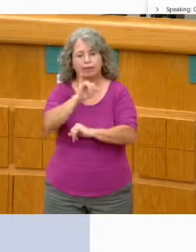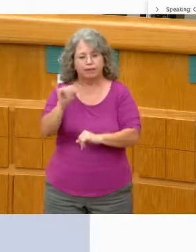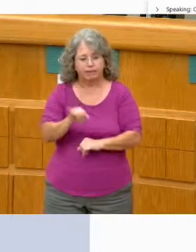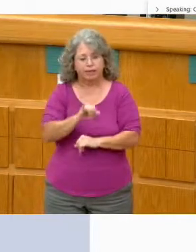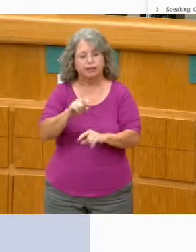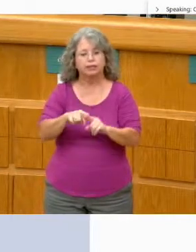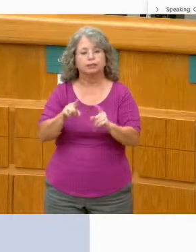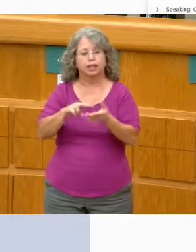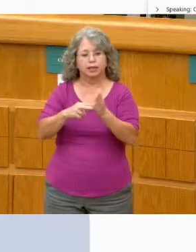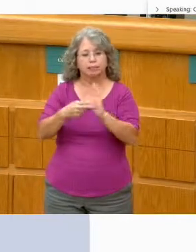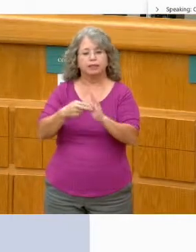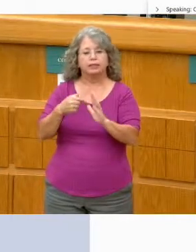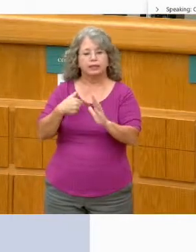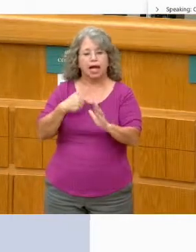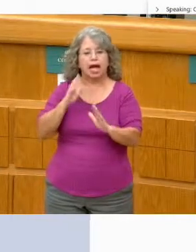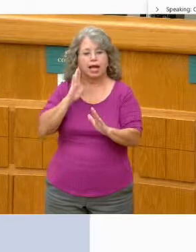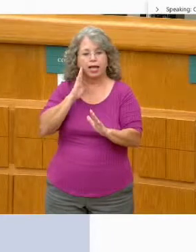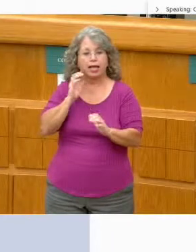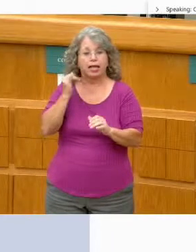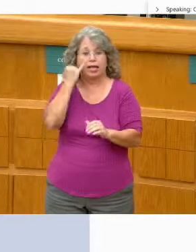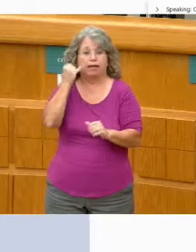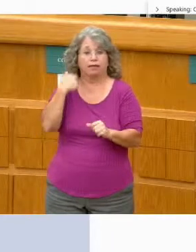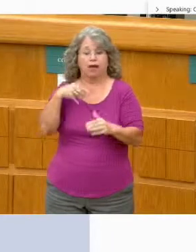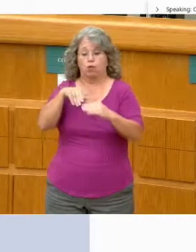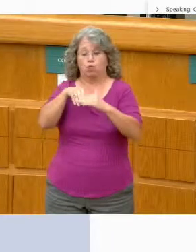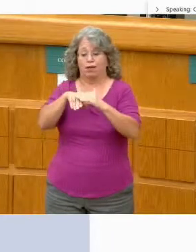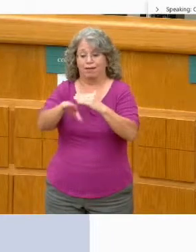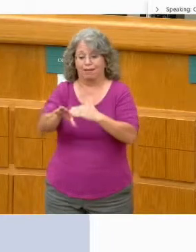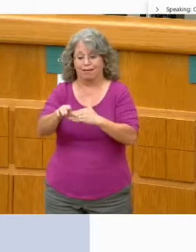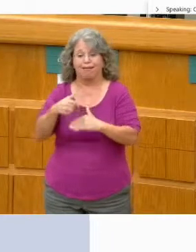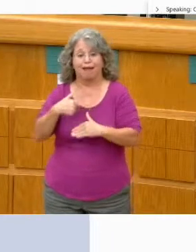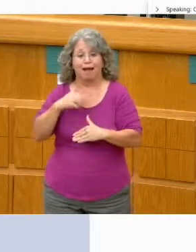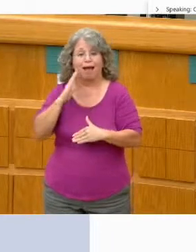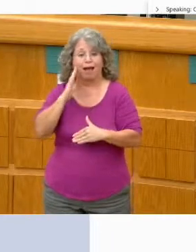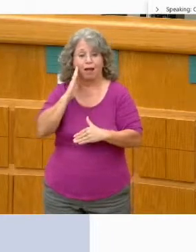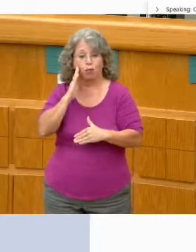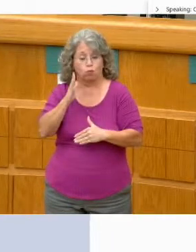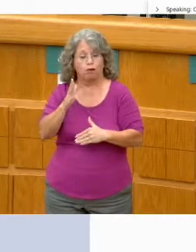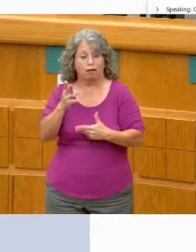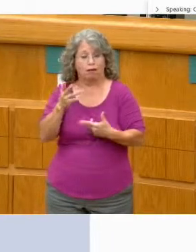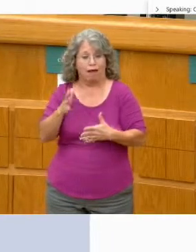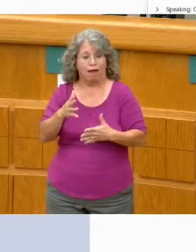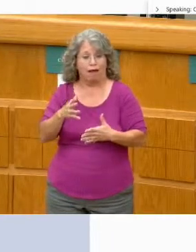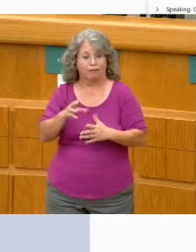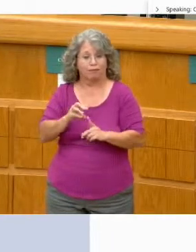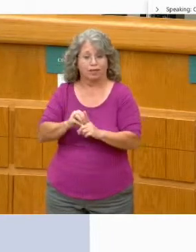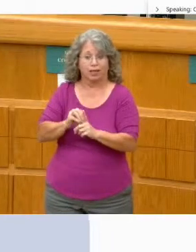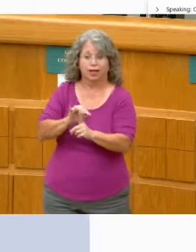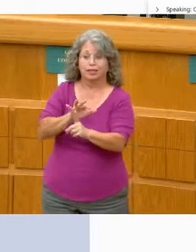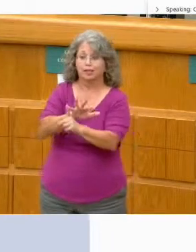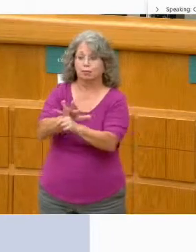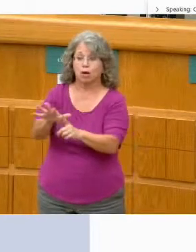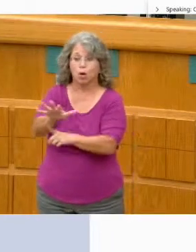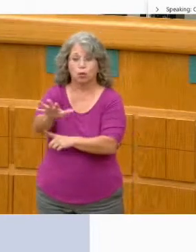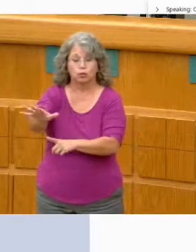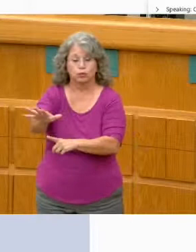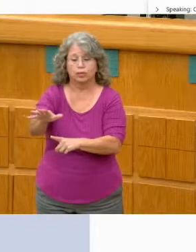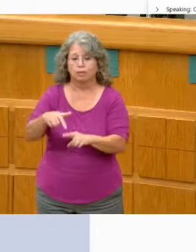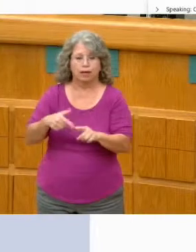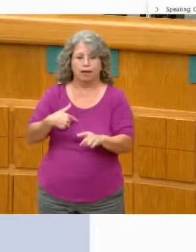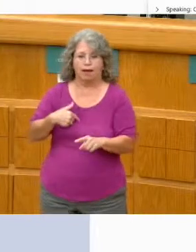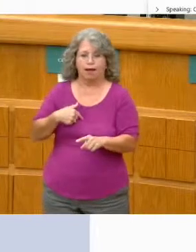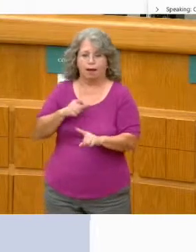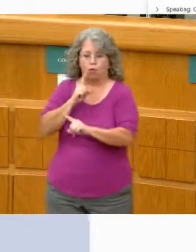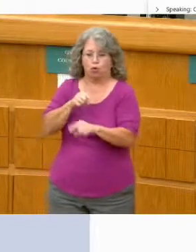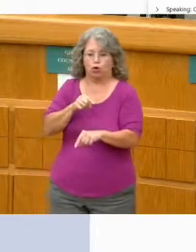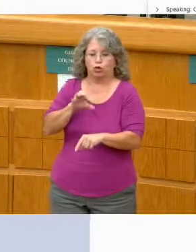contracted COVID, but it means that I would have brought COVID into that establishment inside, but I didn't because I didn't go inside, I got curbside.